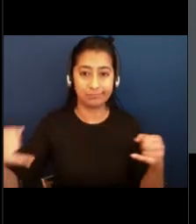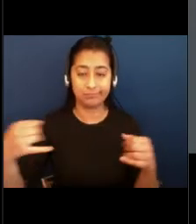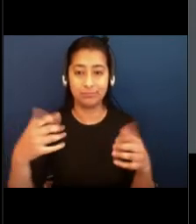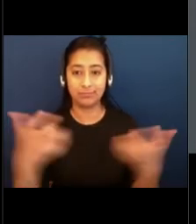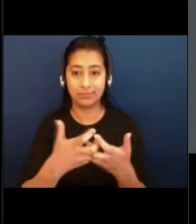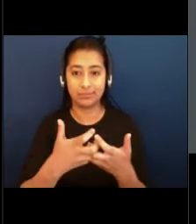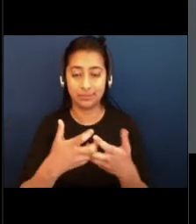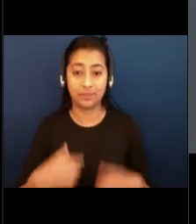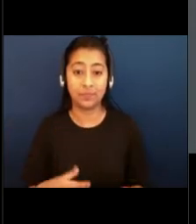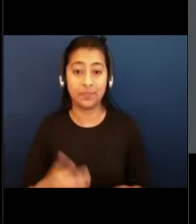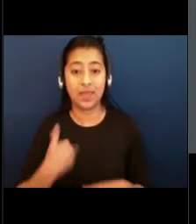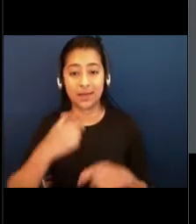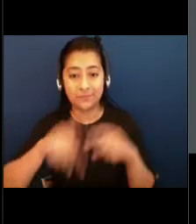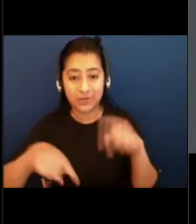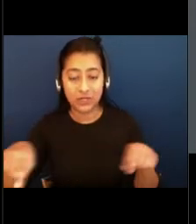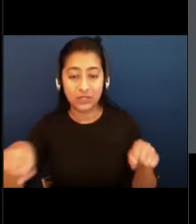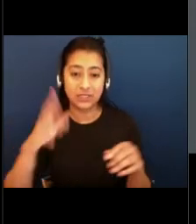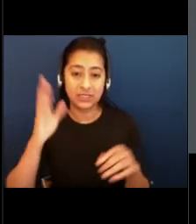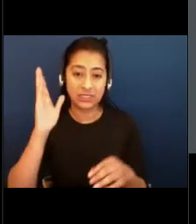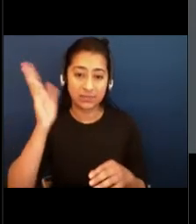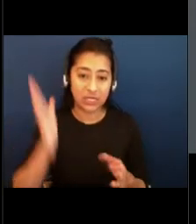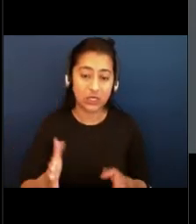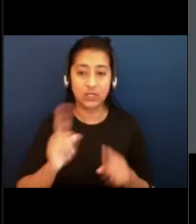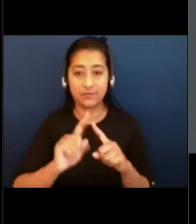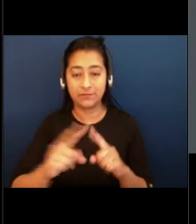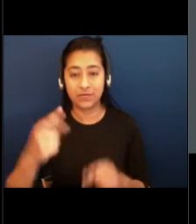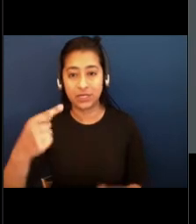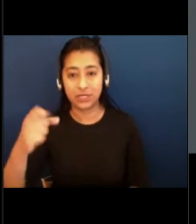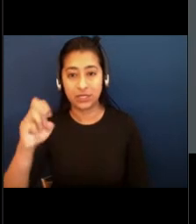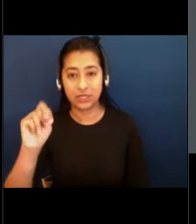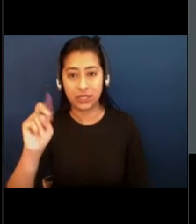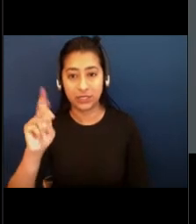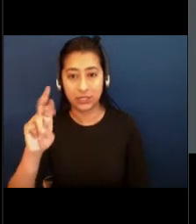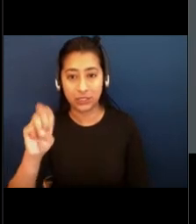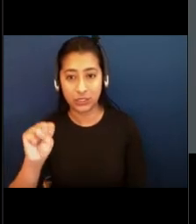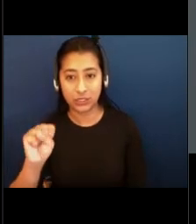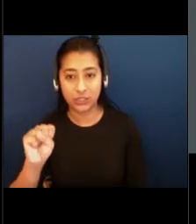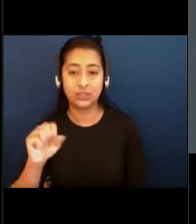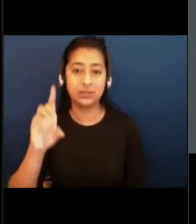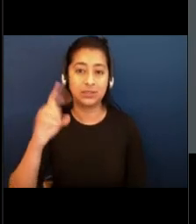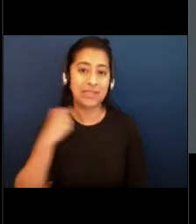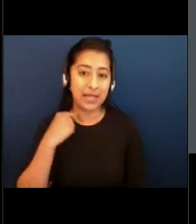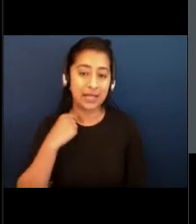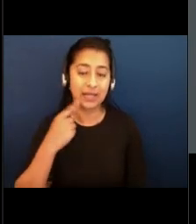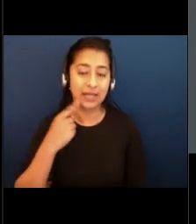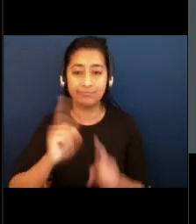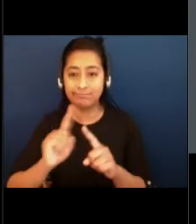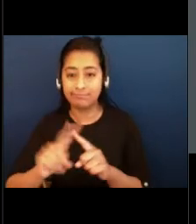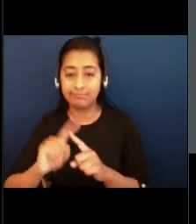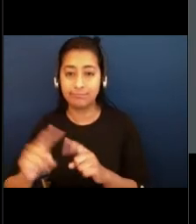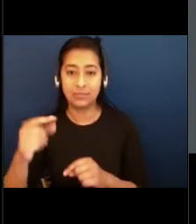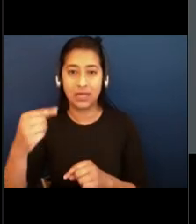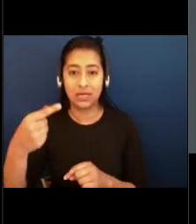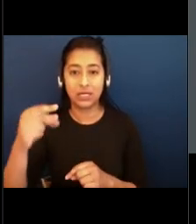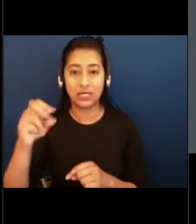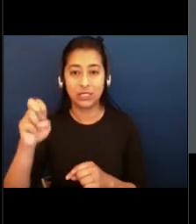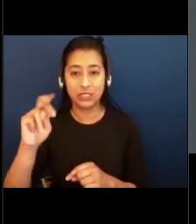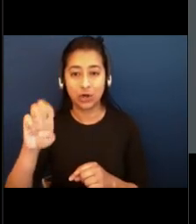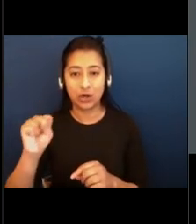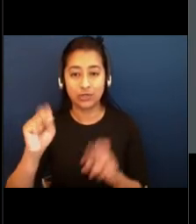speakers of various ages, genders, dialects, a range of genres, and the amount of materials, the